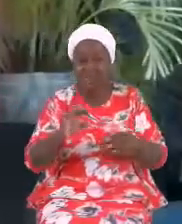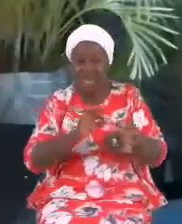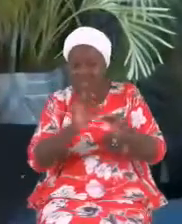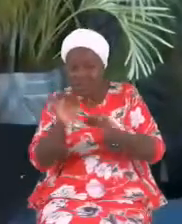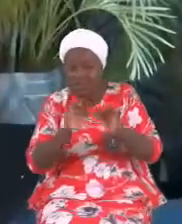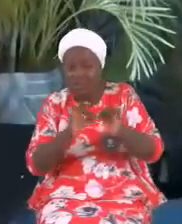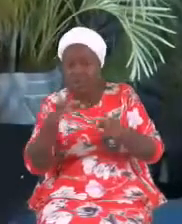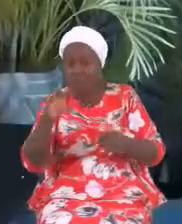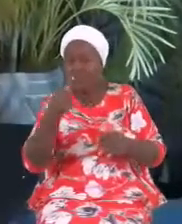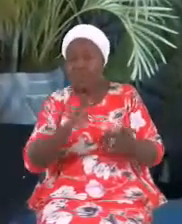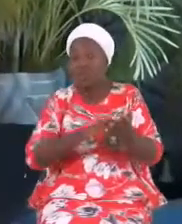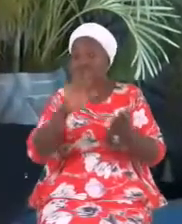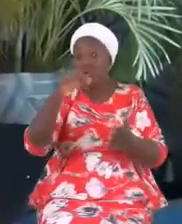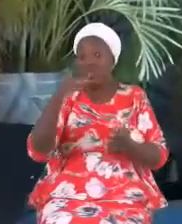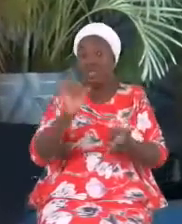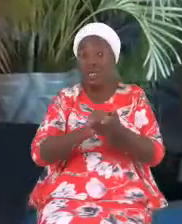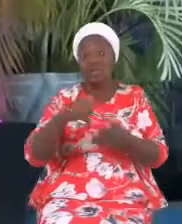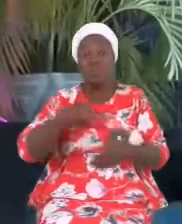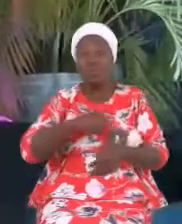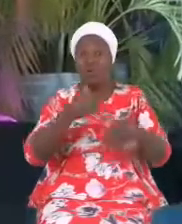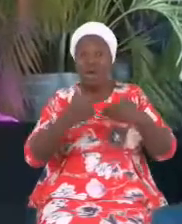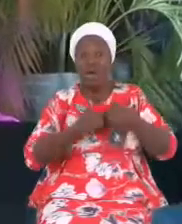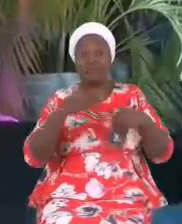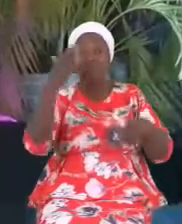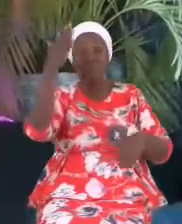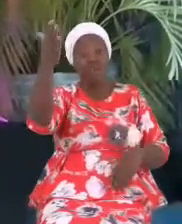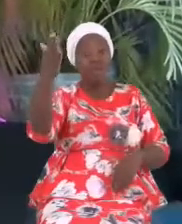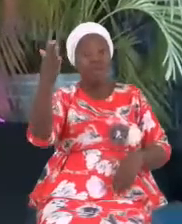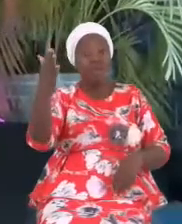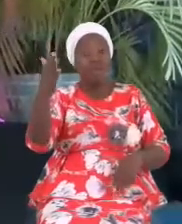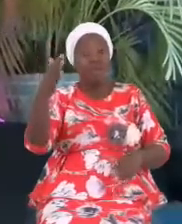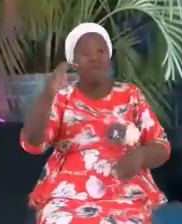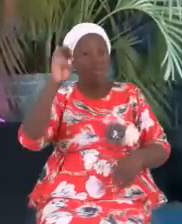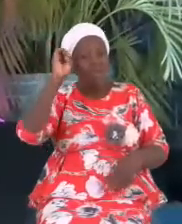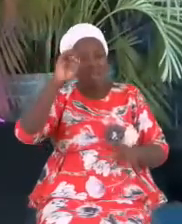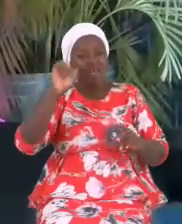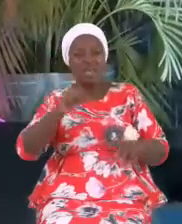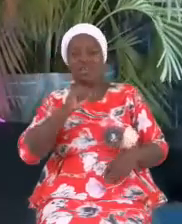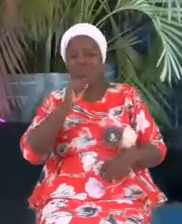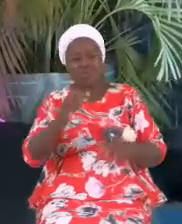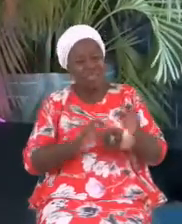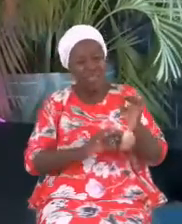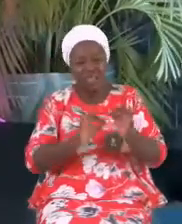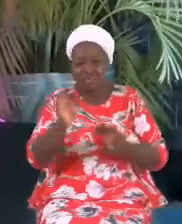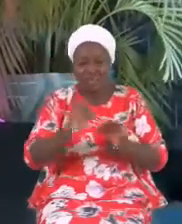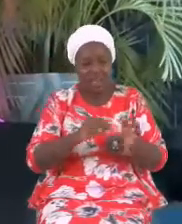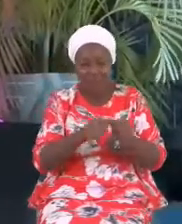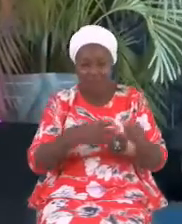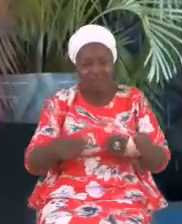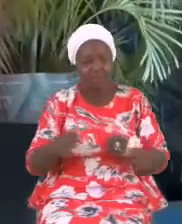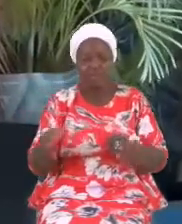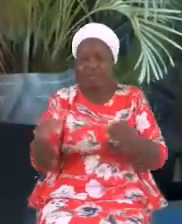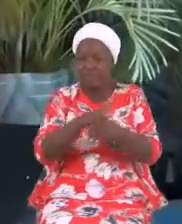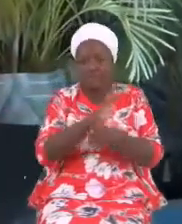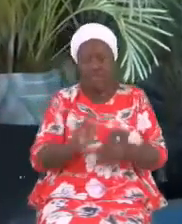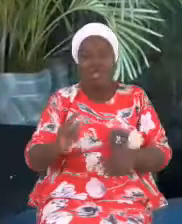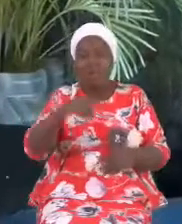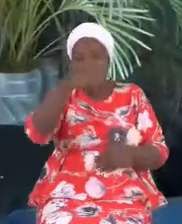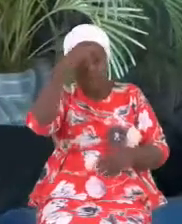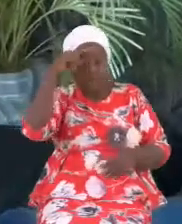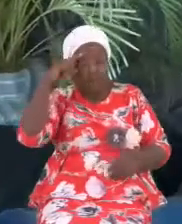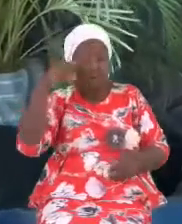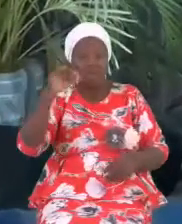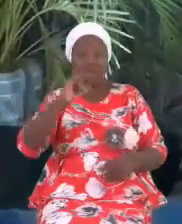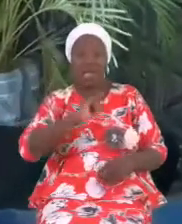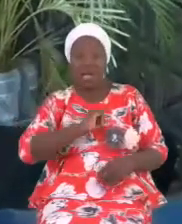of the glory we're going to have there? It cannot explain everything fully, because